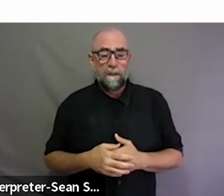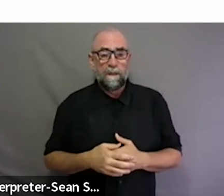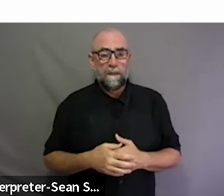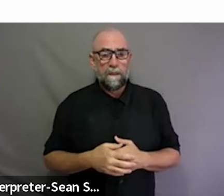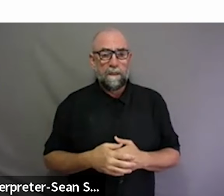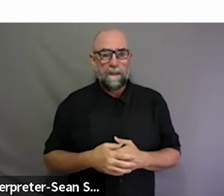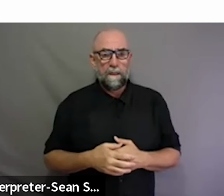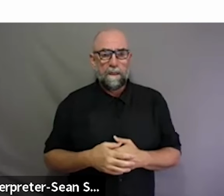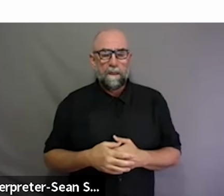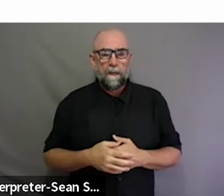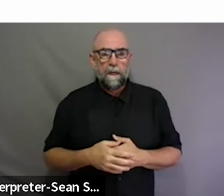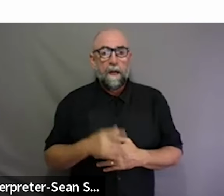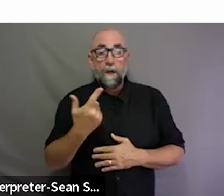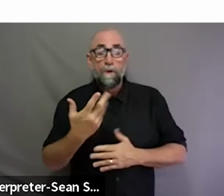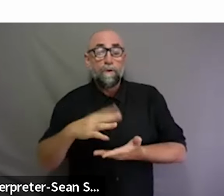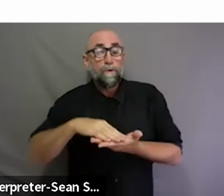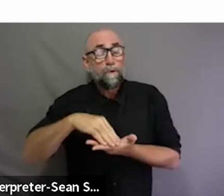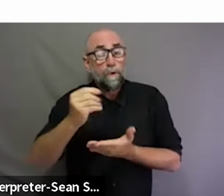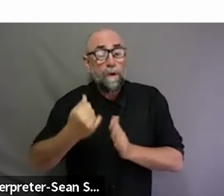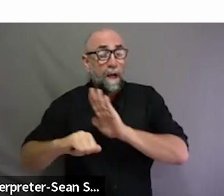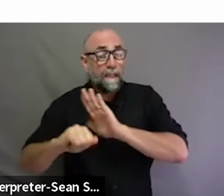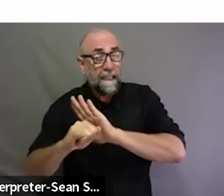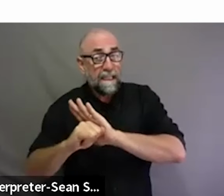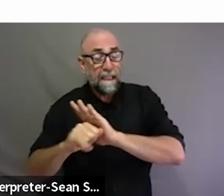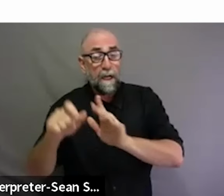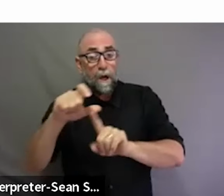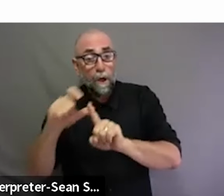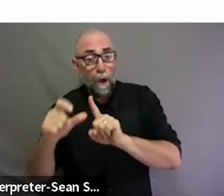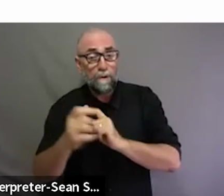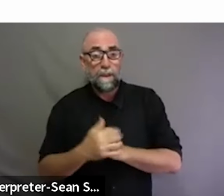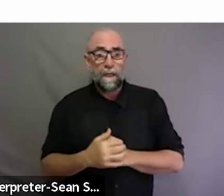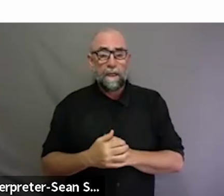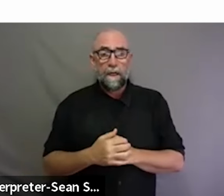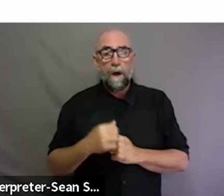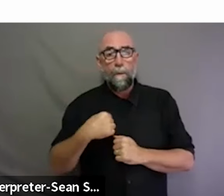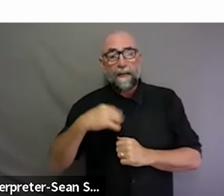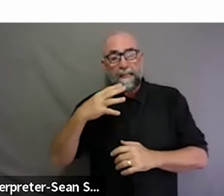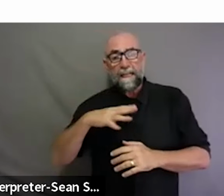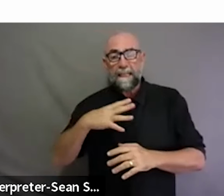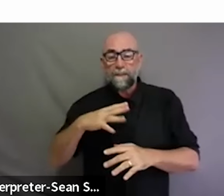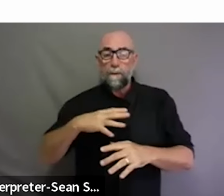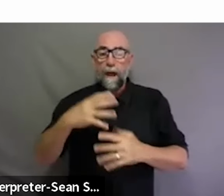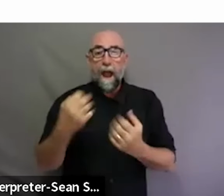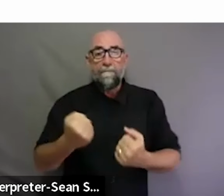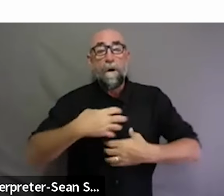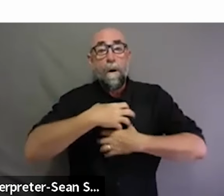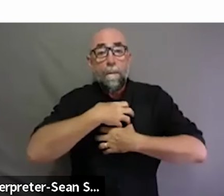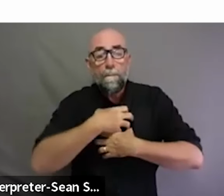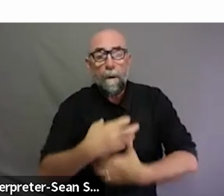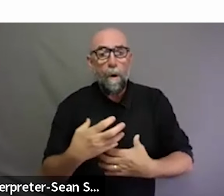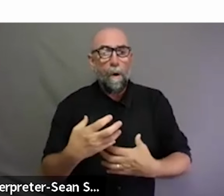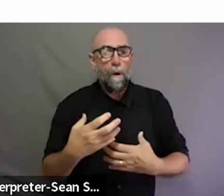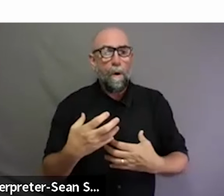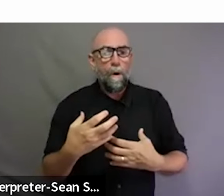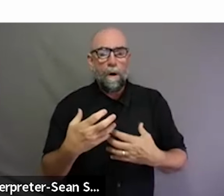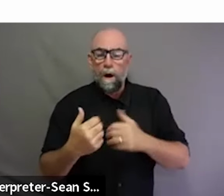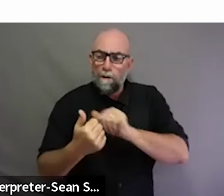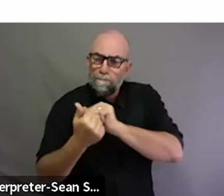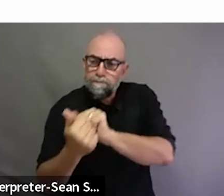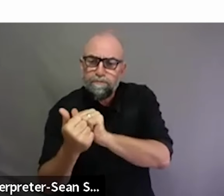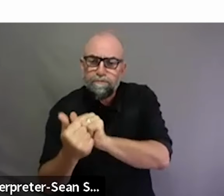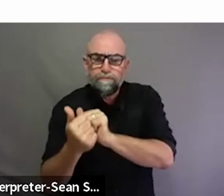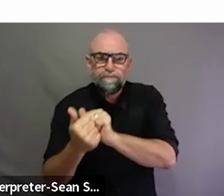And so student identity and culture, making more kind of synergies and collaboration